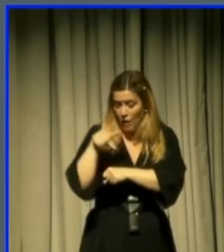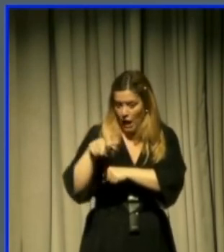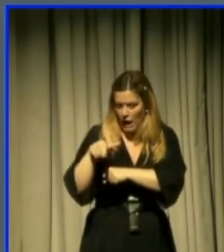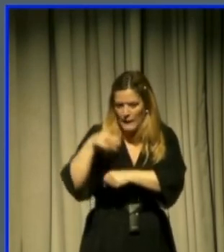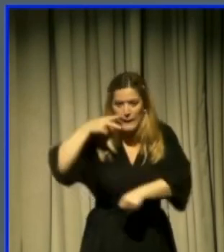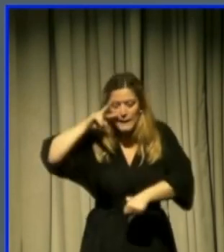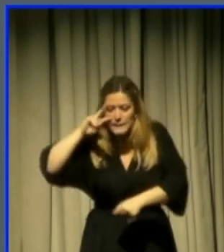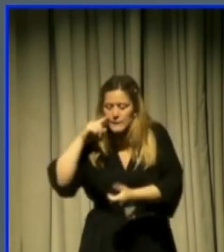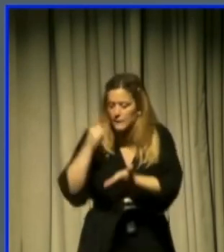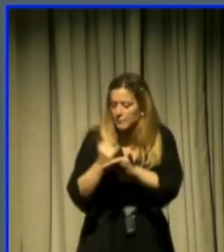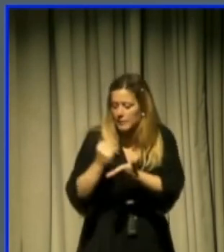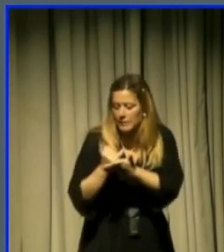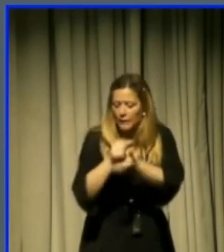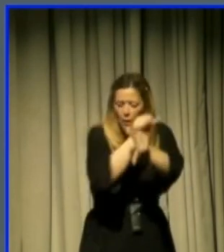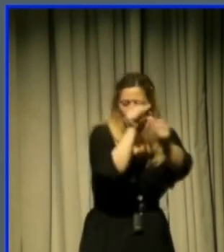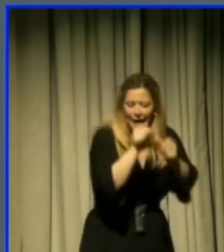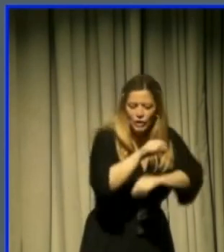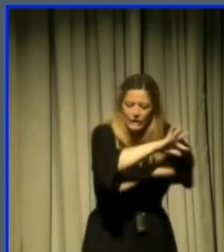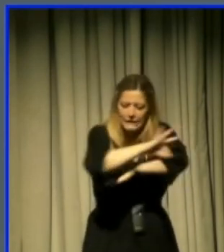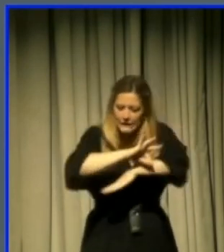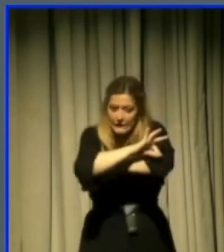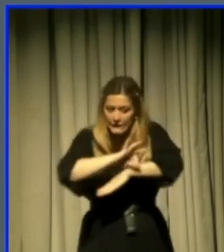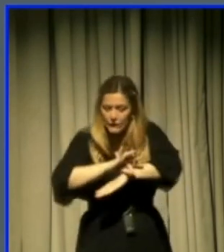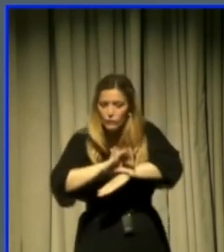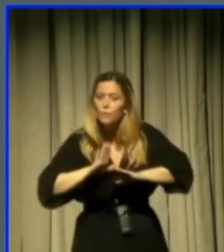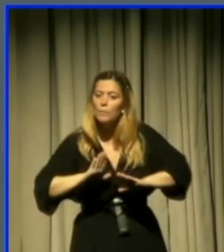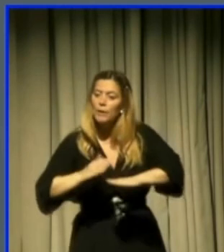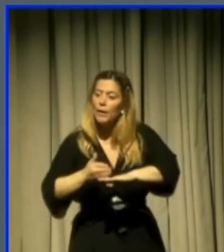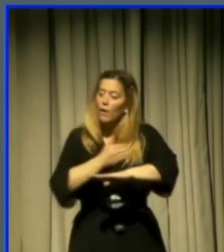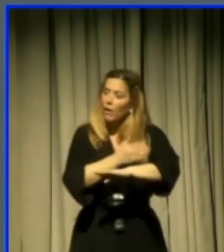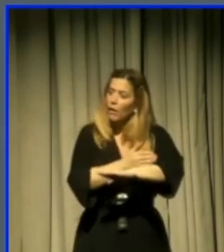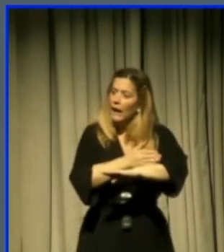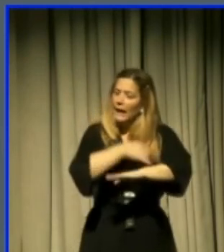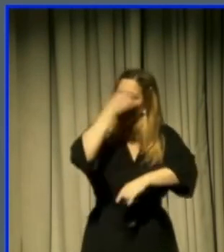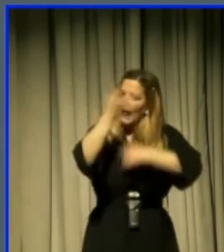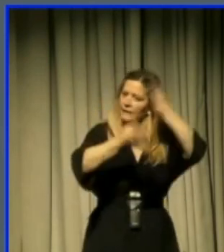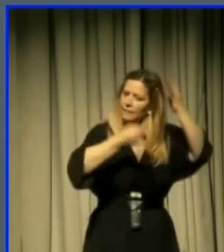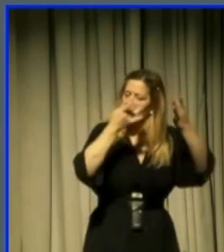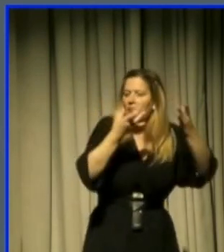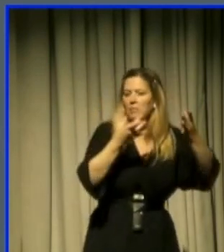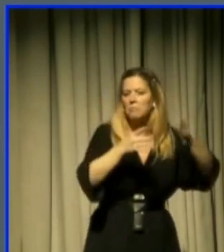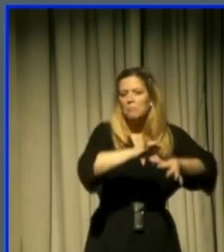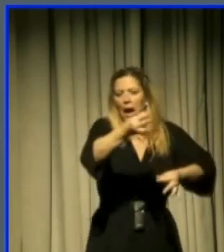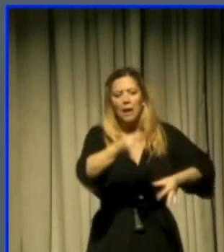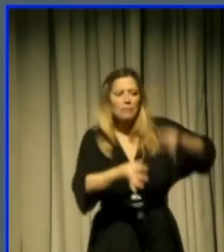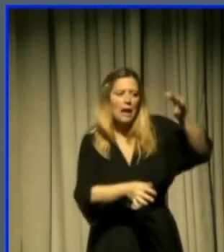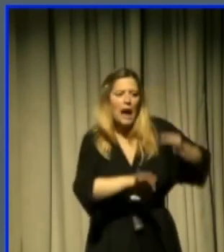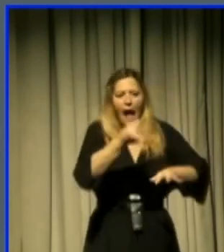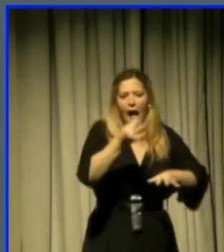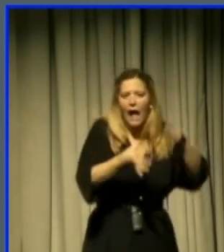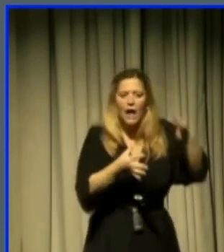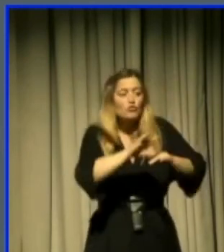using mainly some random creativity at work, and then you get basically AI trying to imitate in a